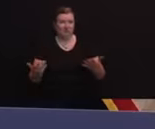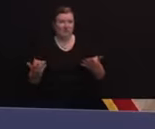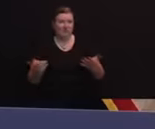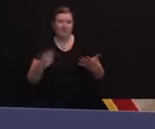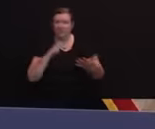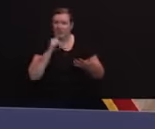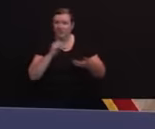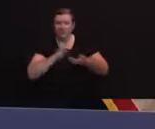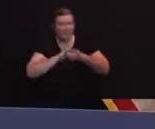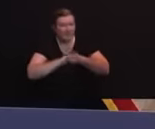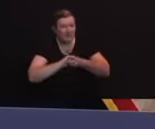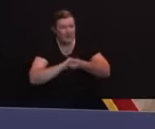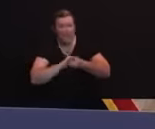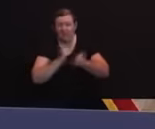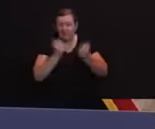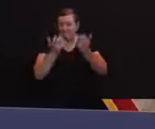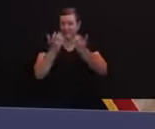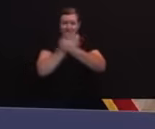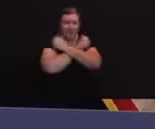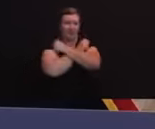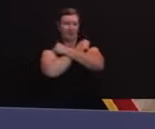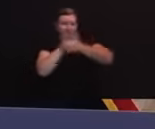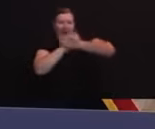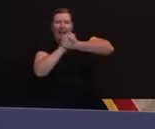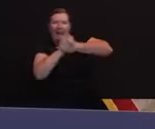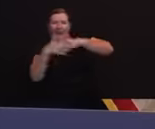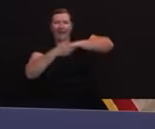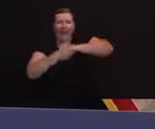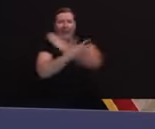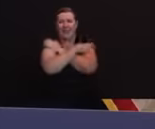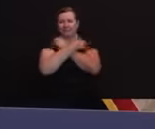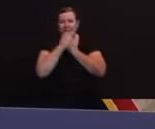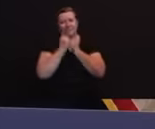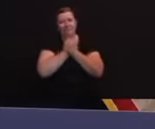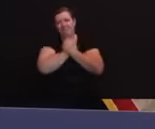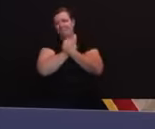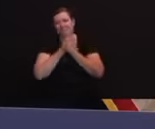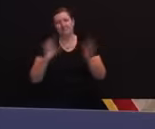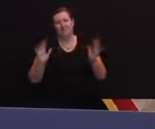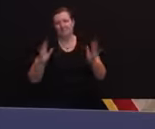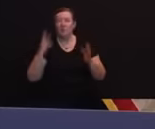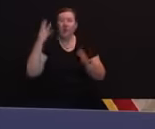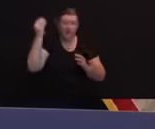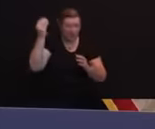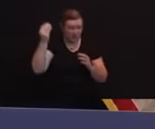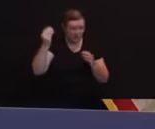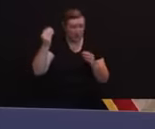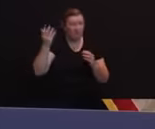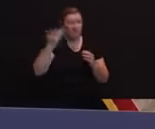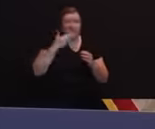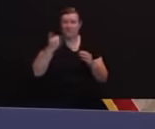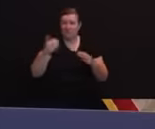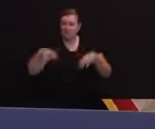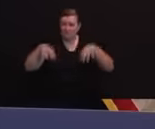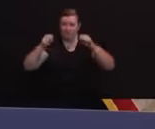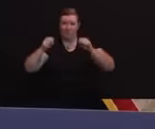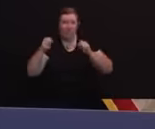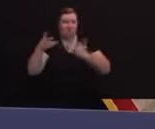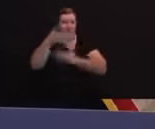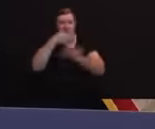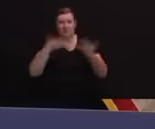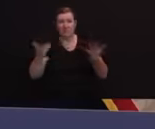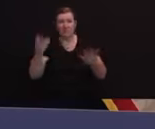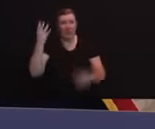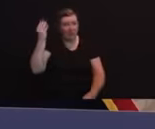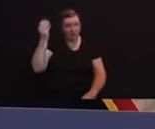household. The best option is to host outdoors rather than indoors as much as possible, but even outdoors